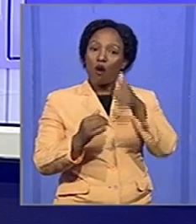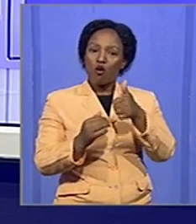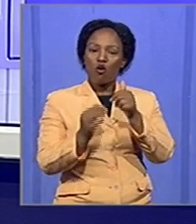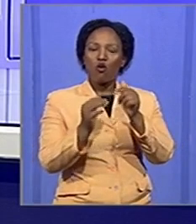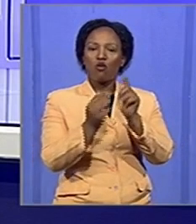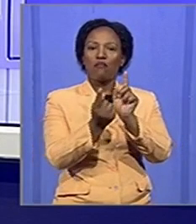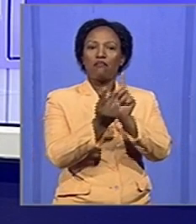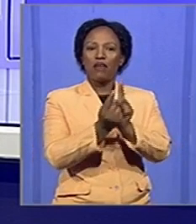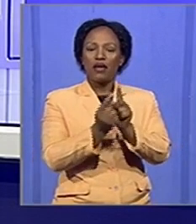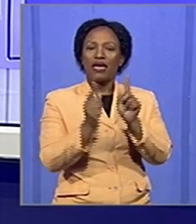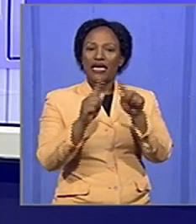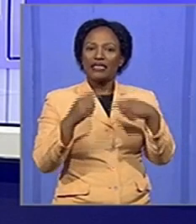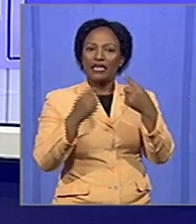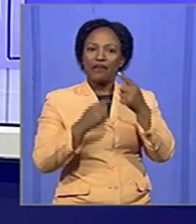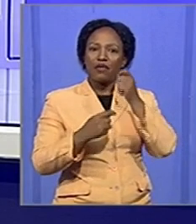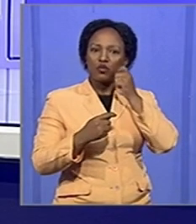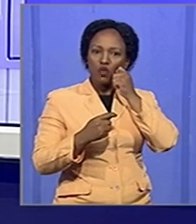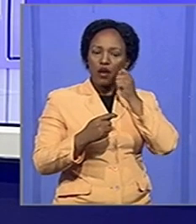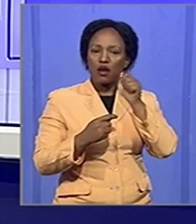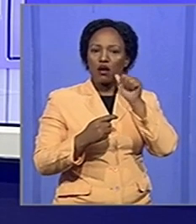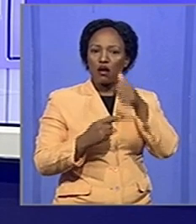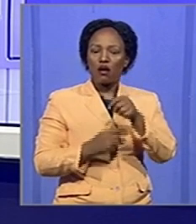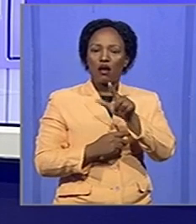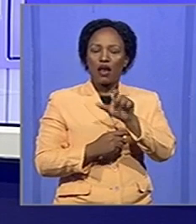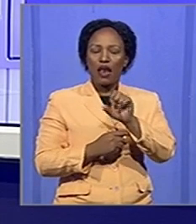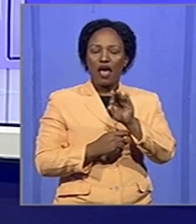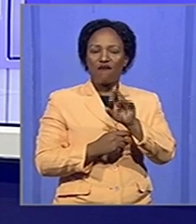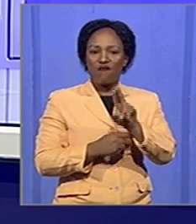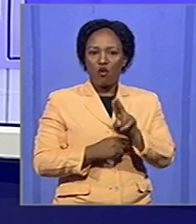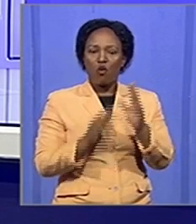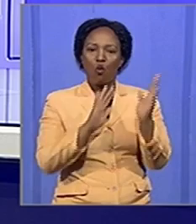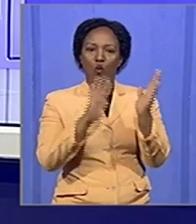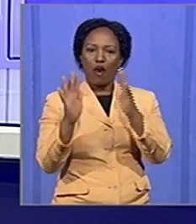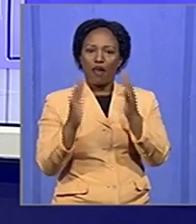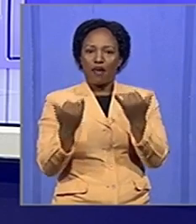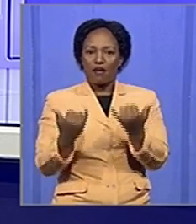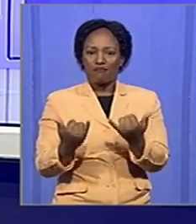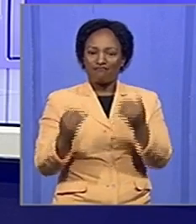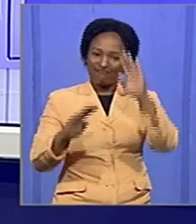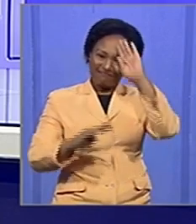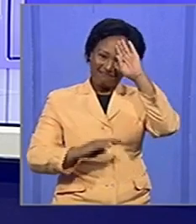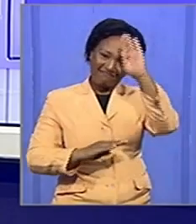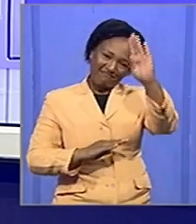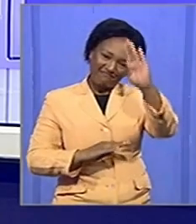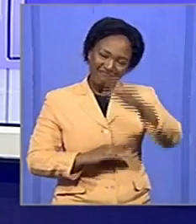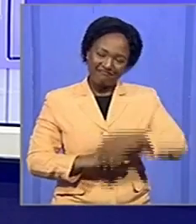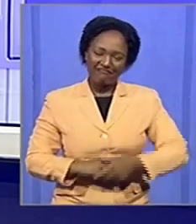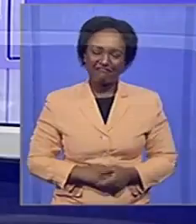hora ya borobedi hosane le fu motaung wa latela ka sa bolipi. Khotso.